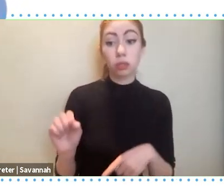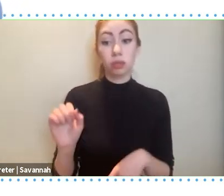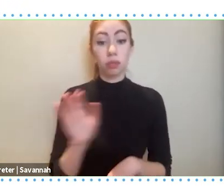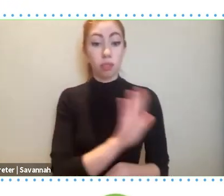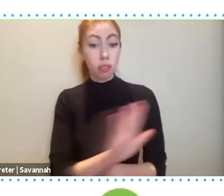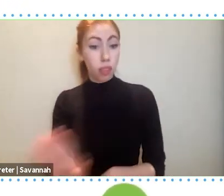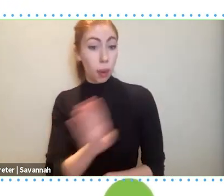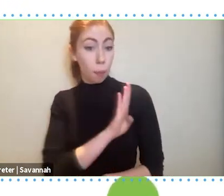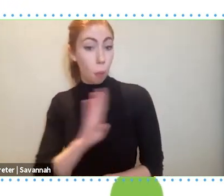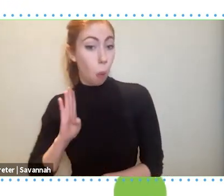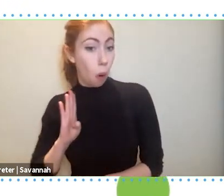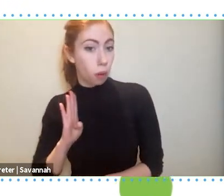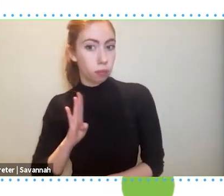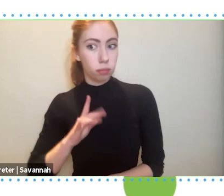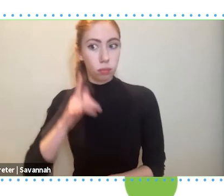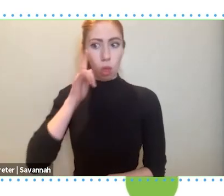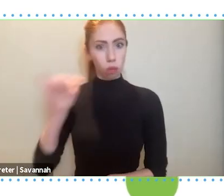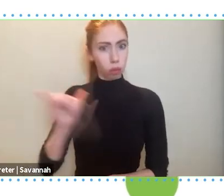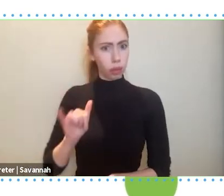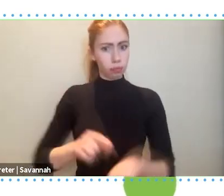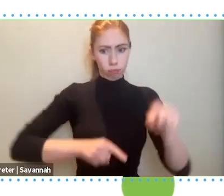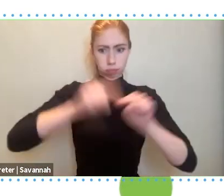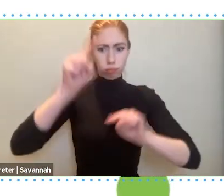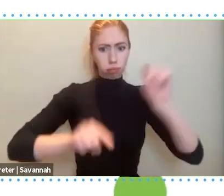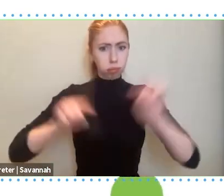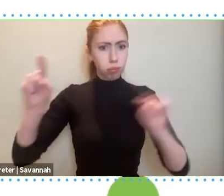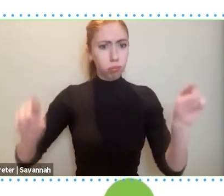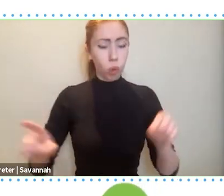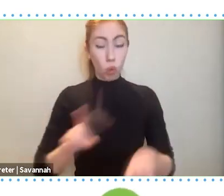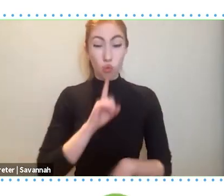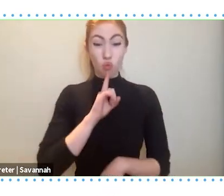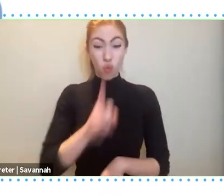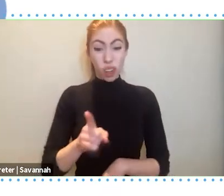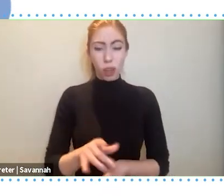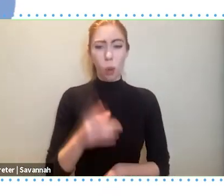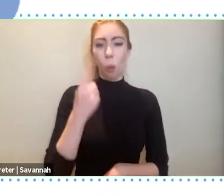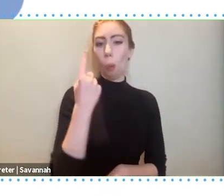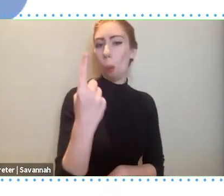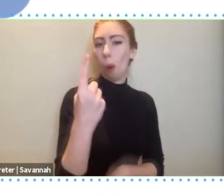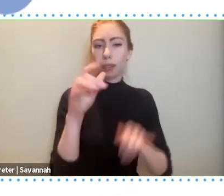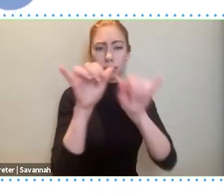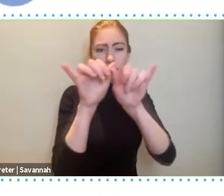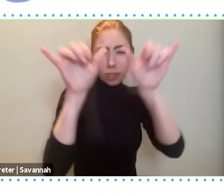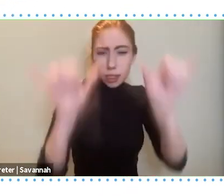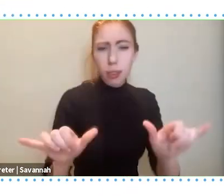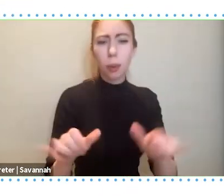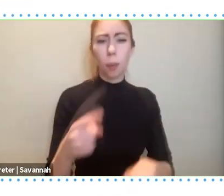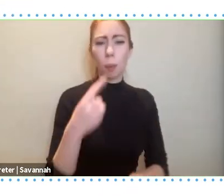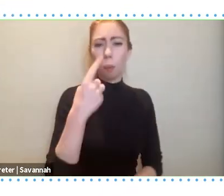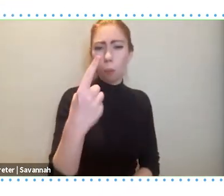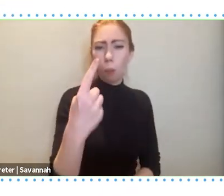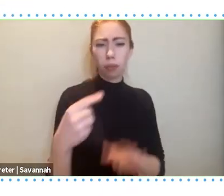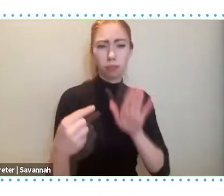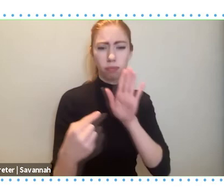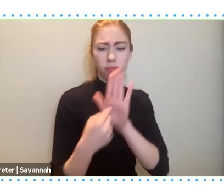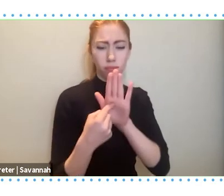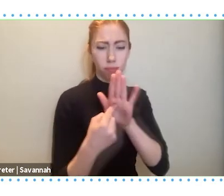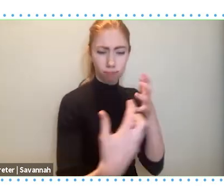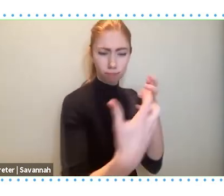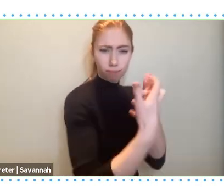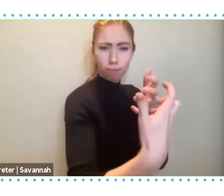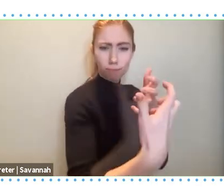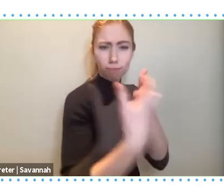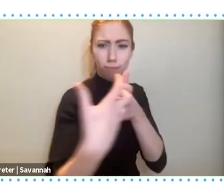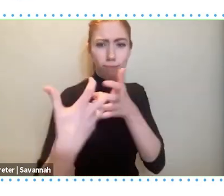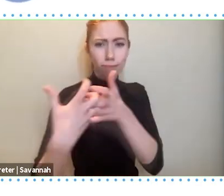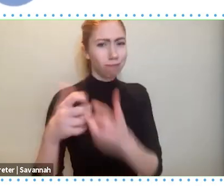fits one, right? That there isn't one model that will work for every kind of organization. There are different ways that we might